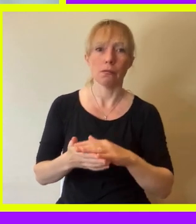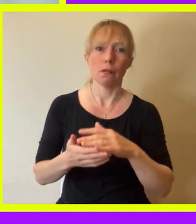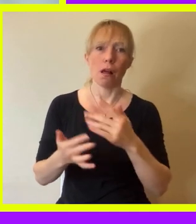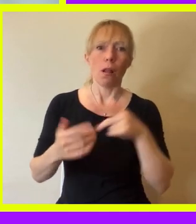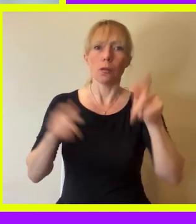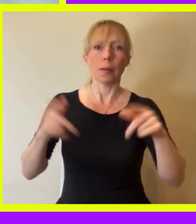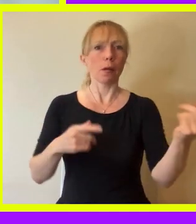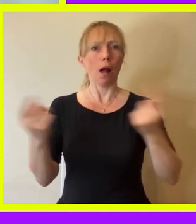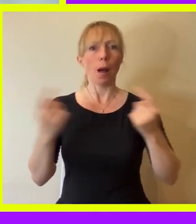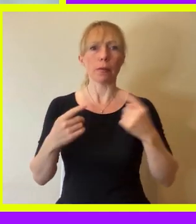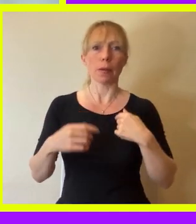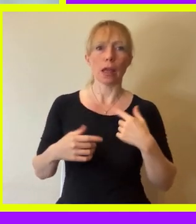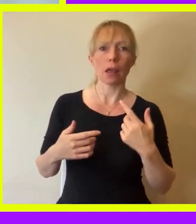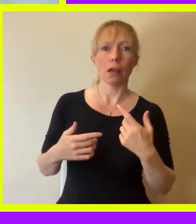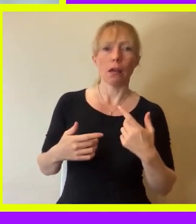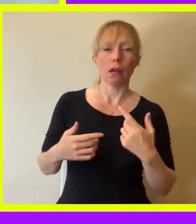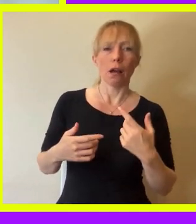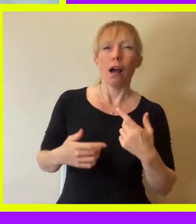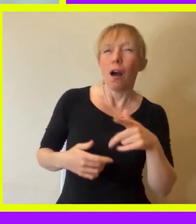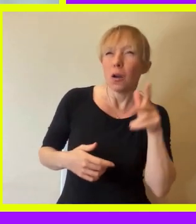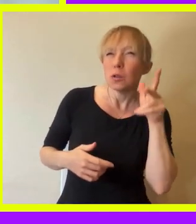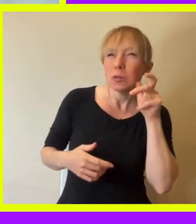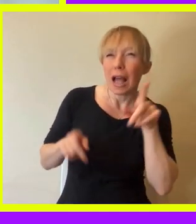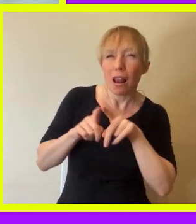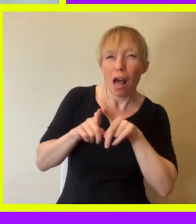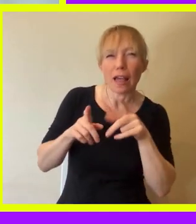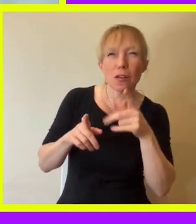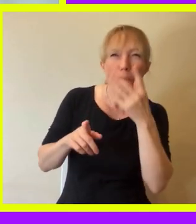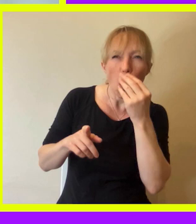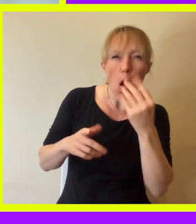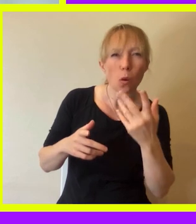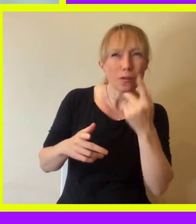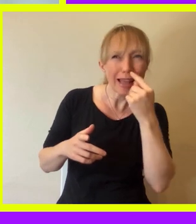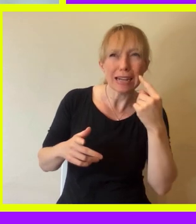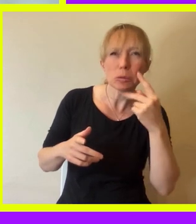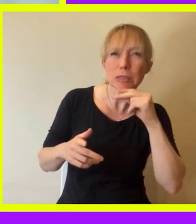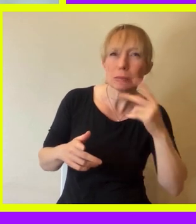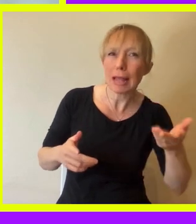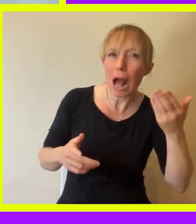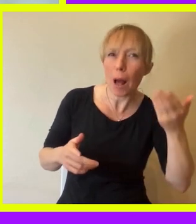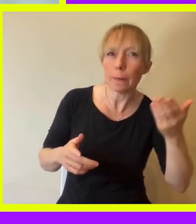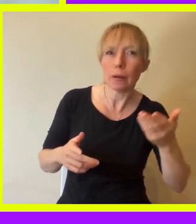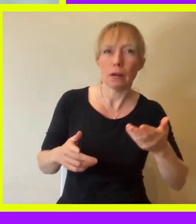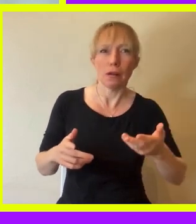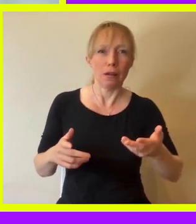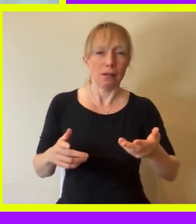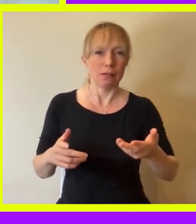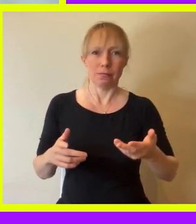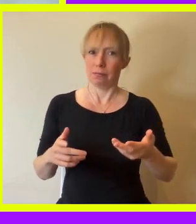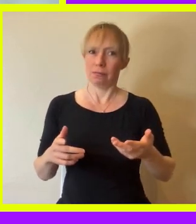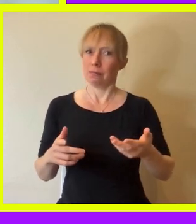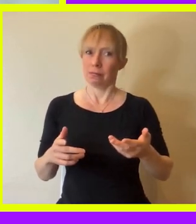say, oh, you sound kind of like you've got a cold. Can you speak up, please? And it's